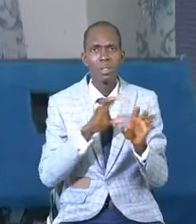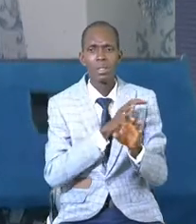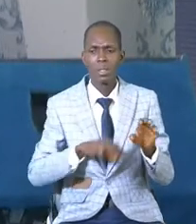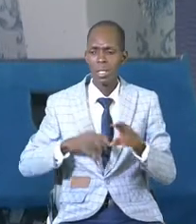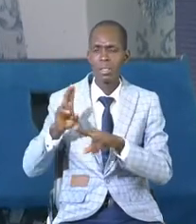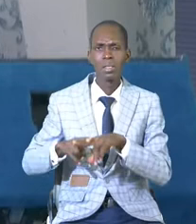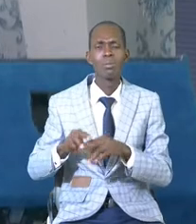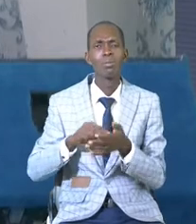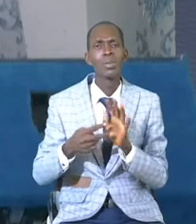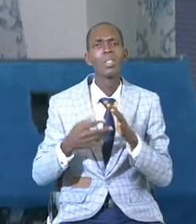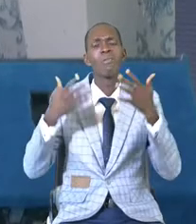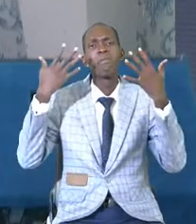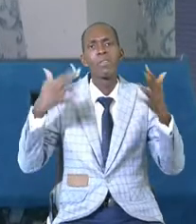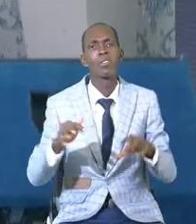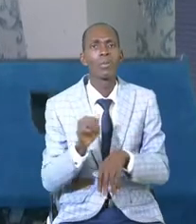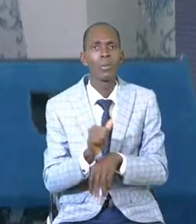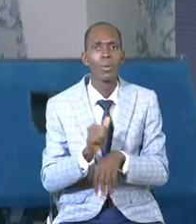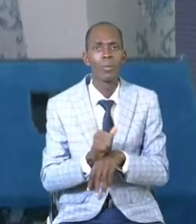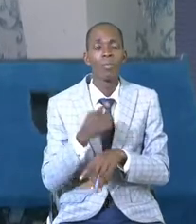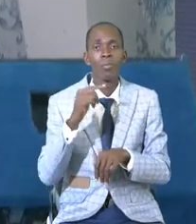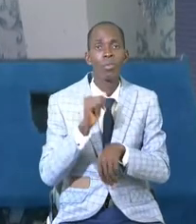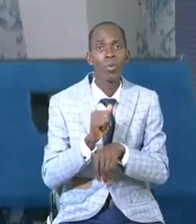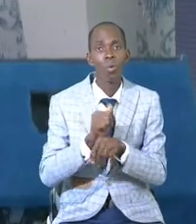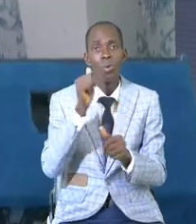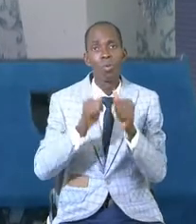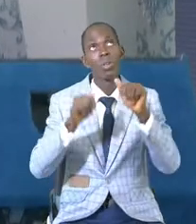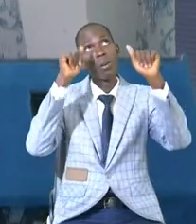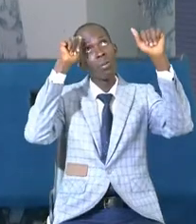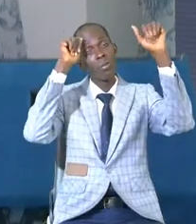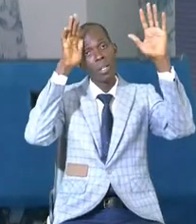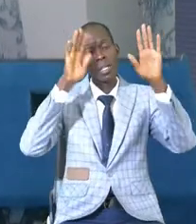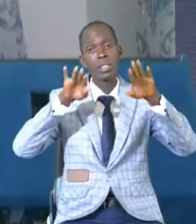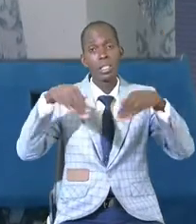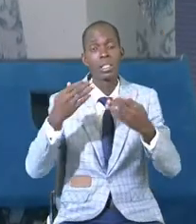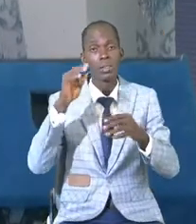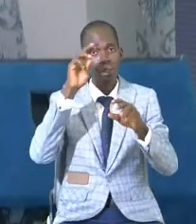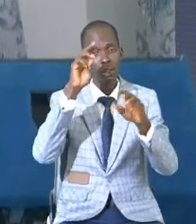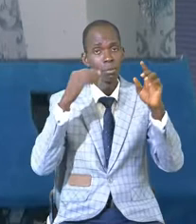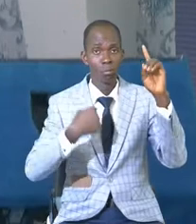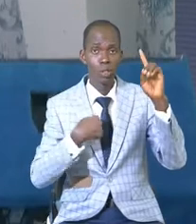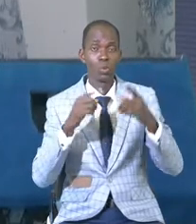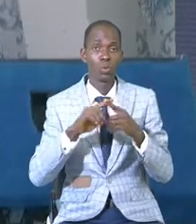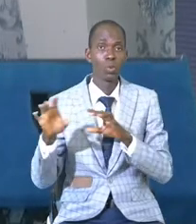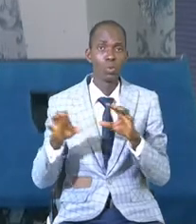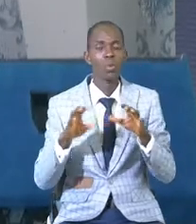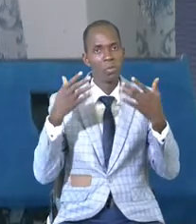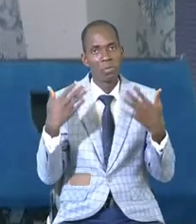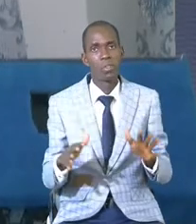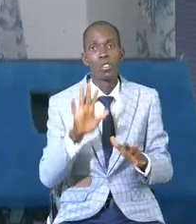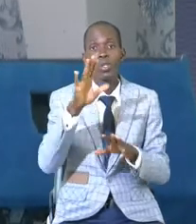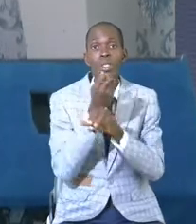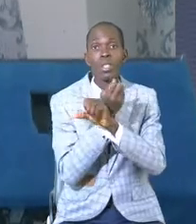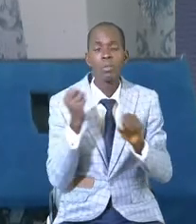the work. The work that the Father gave me to do, I have finished. Your salvation finalized.